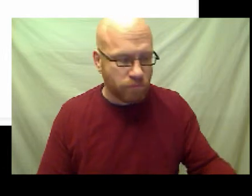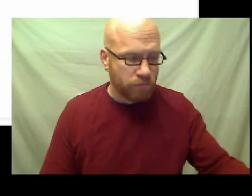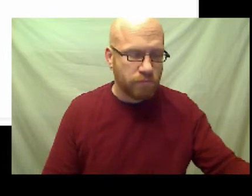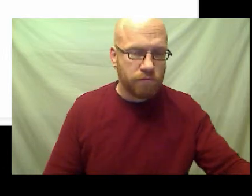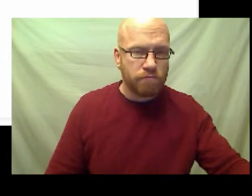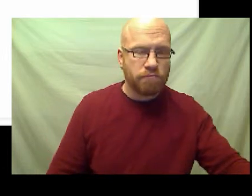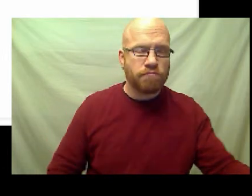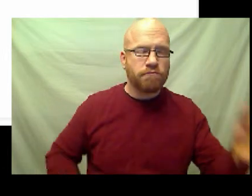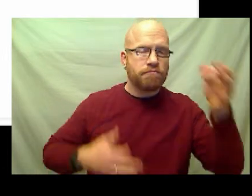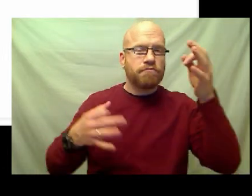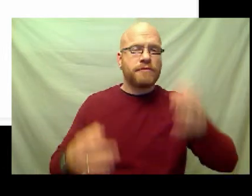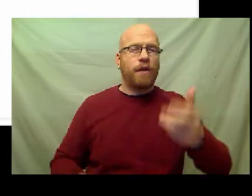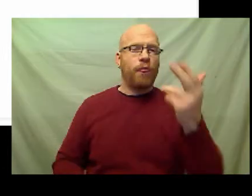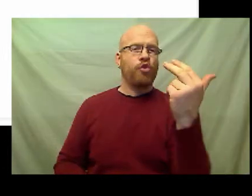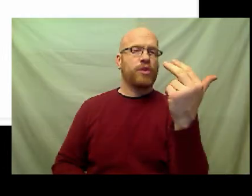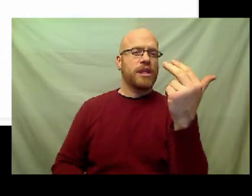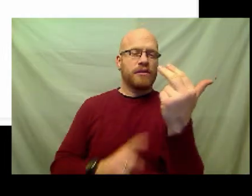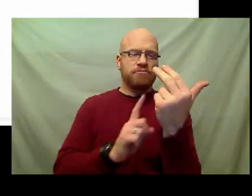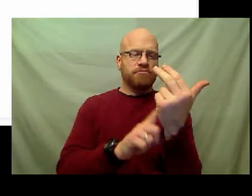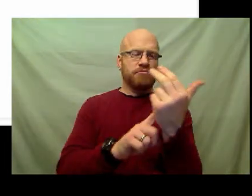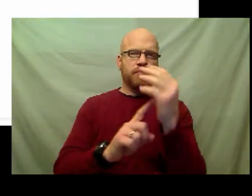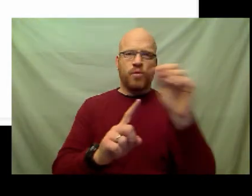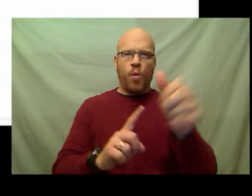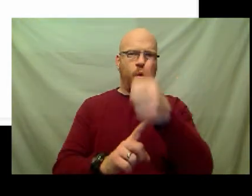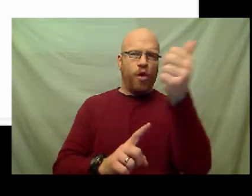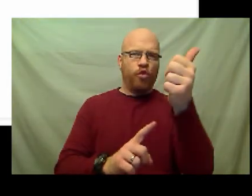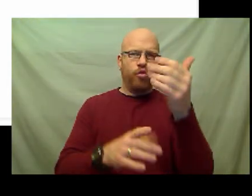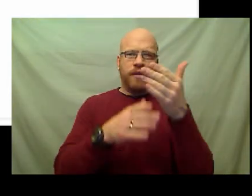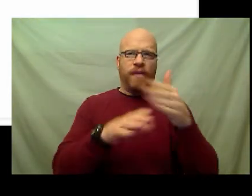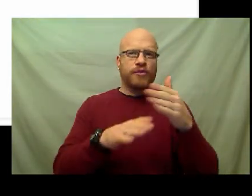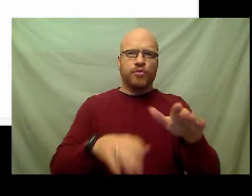Now, 13, definitely. 13 is no other divisors.